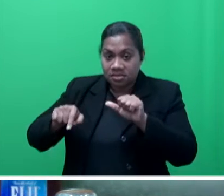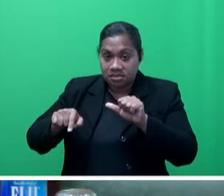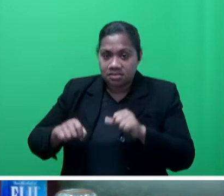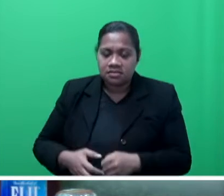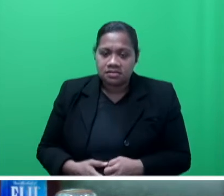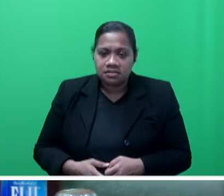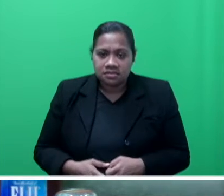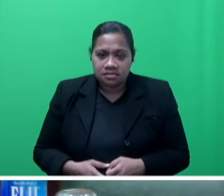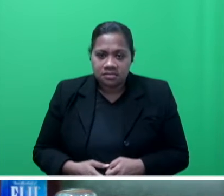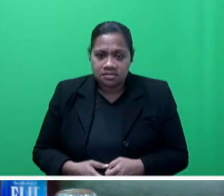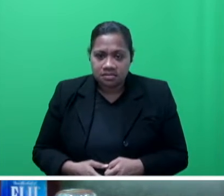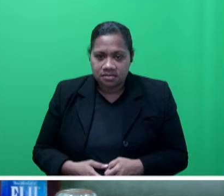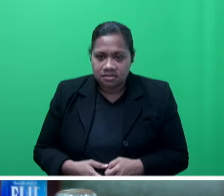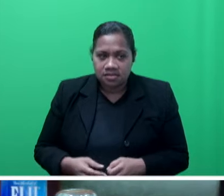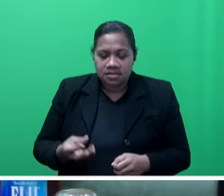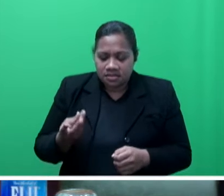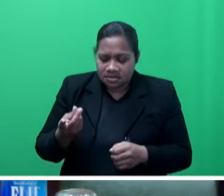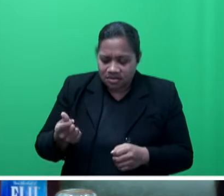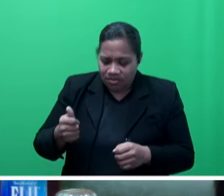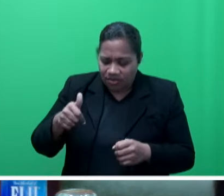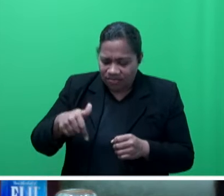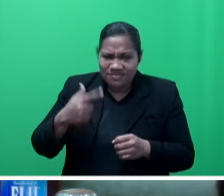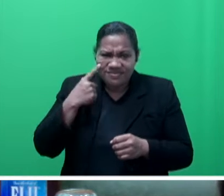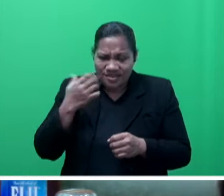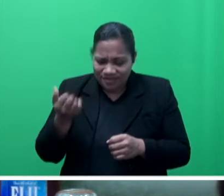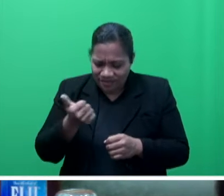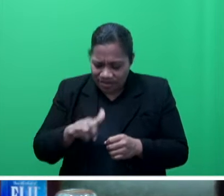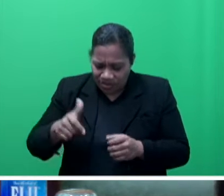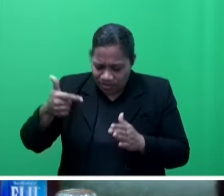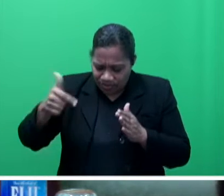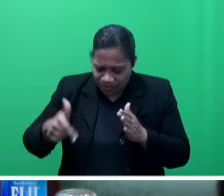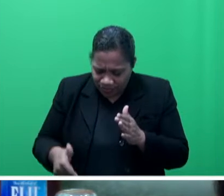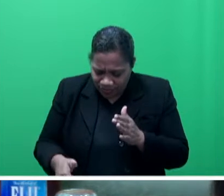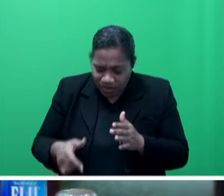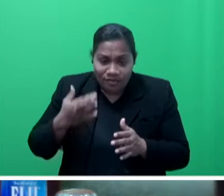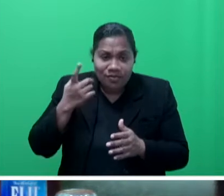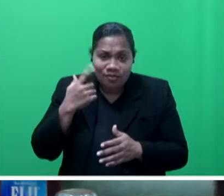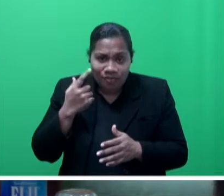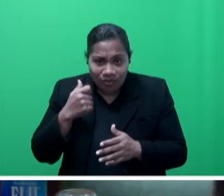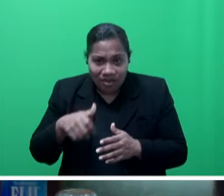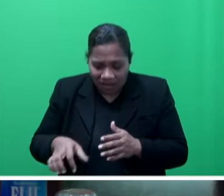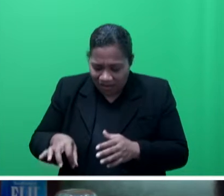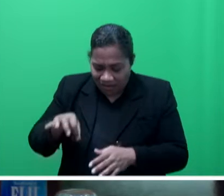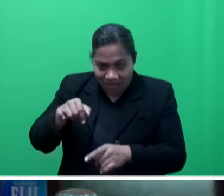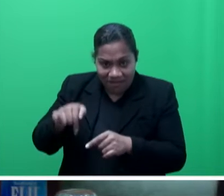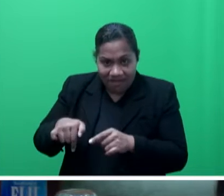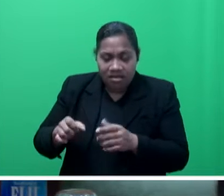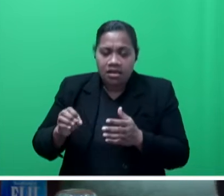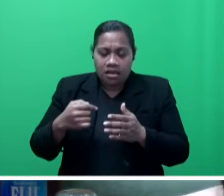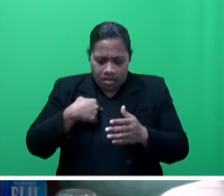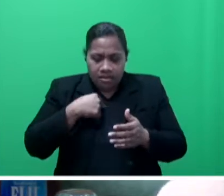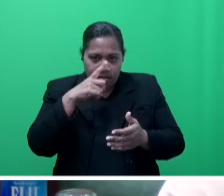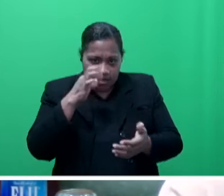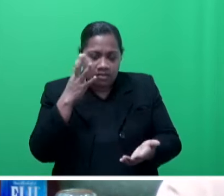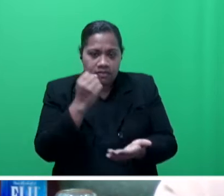that might provide water, and also do groundwater drilling and reticulation. I can confirm that